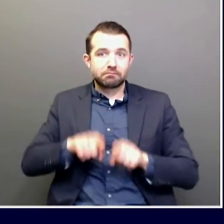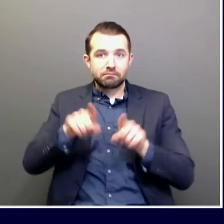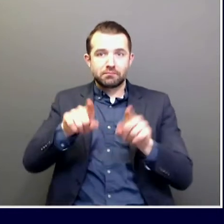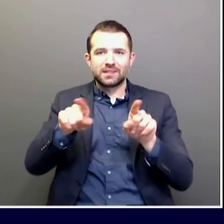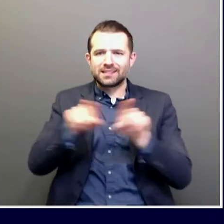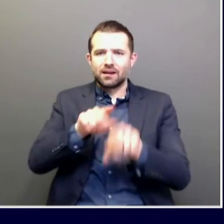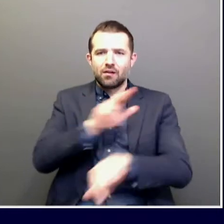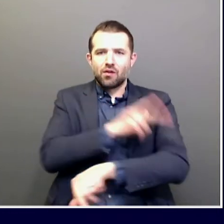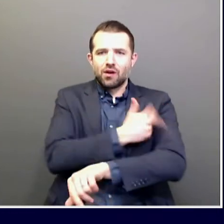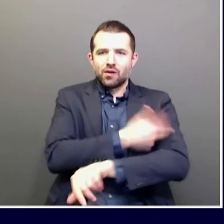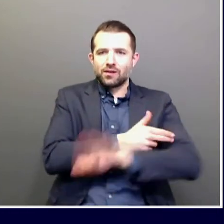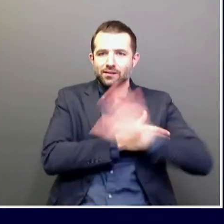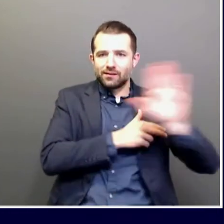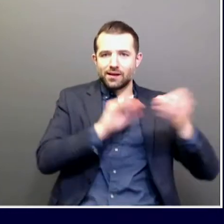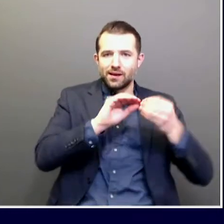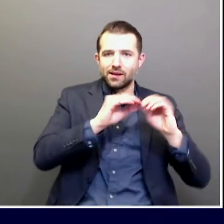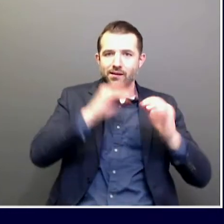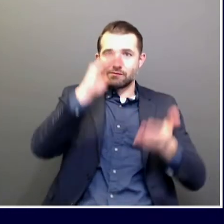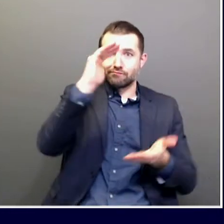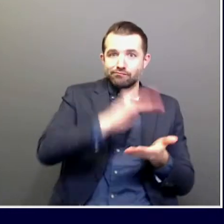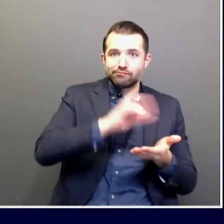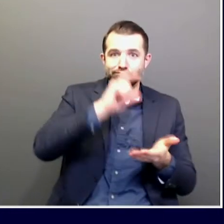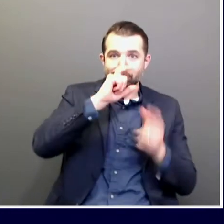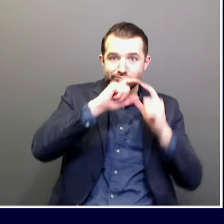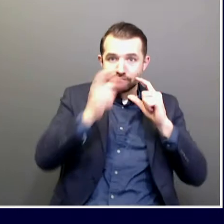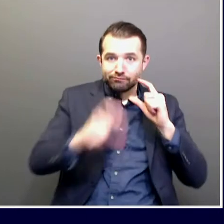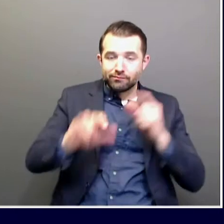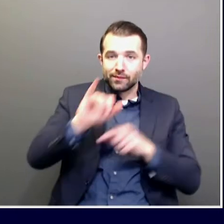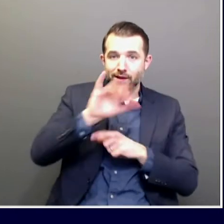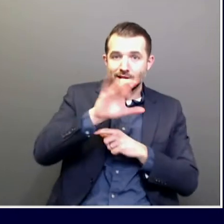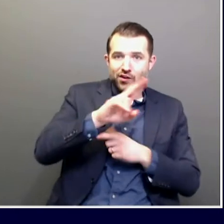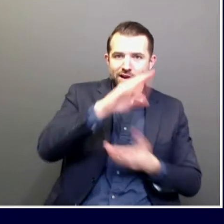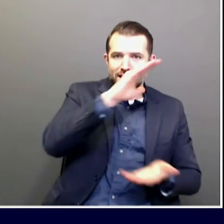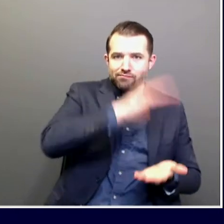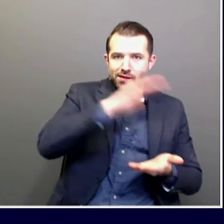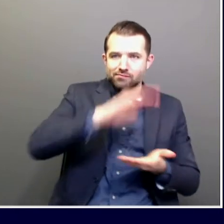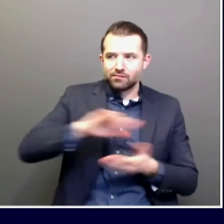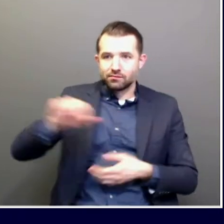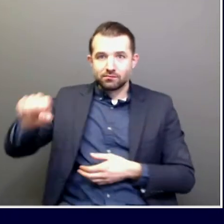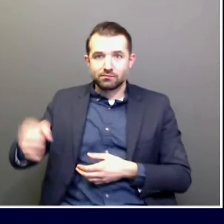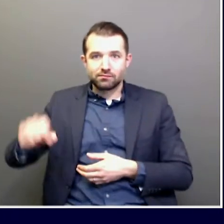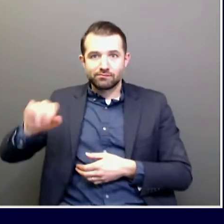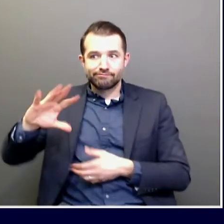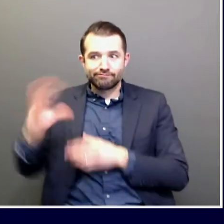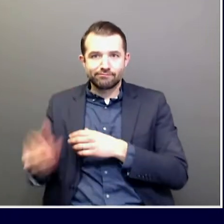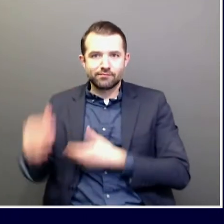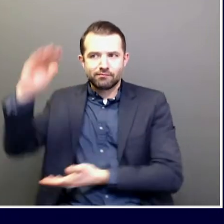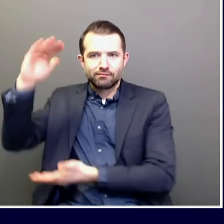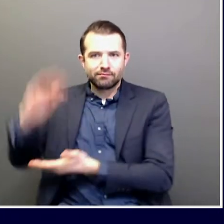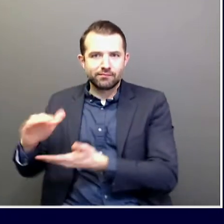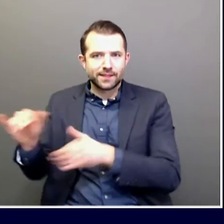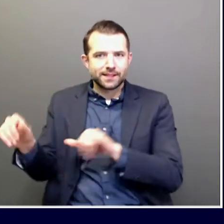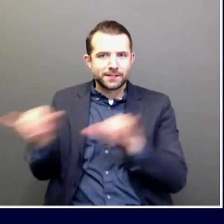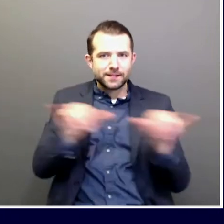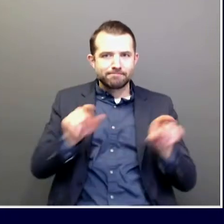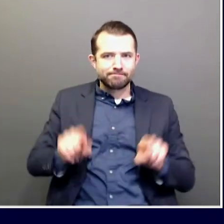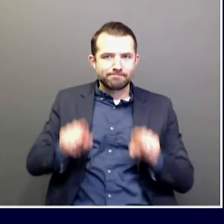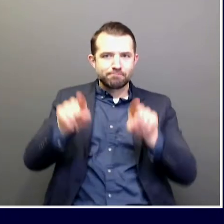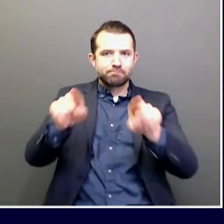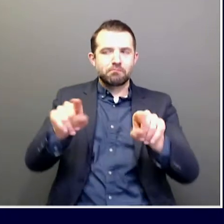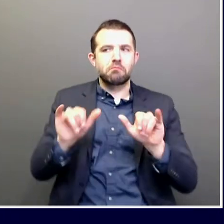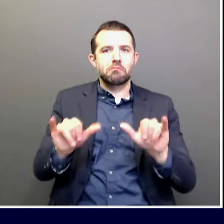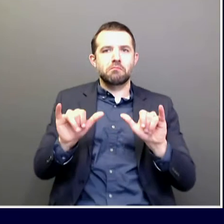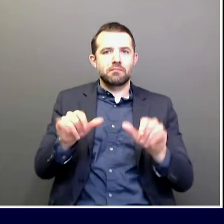either stabilized or in one case even had an uptick. This is to be expected. We're a large state, so we've got to make sure we